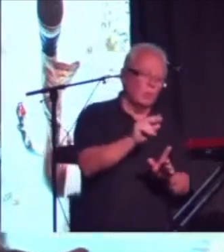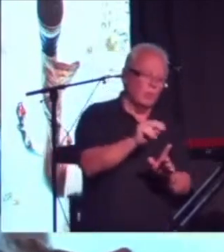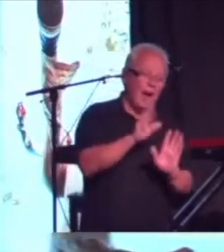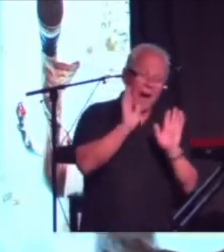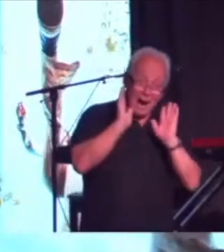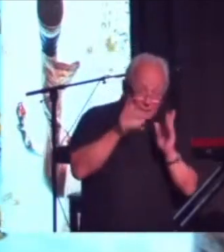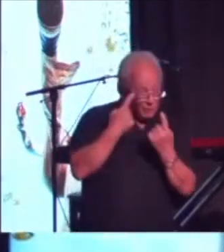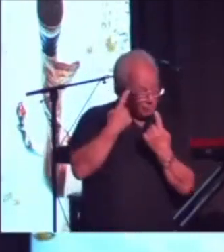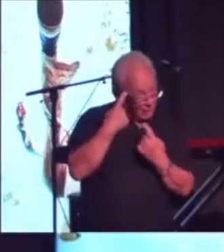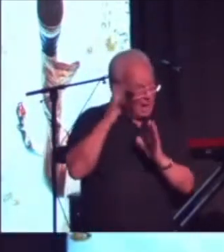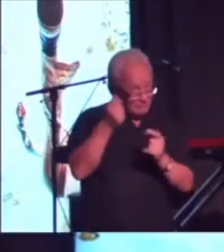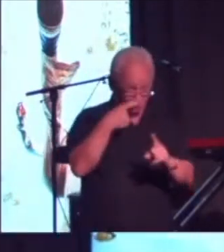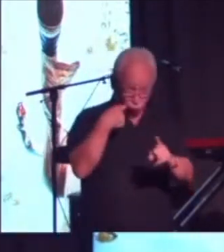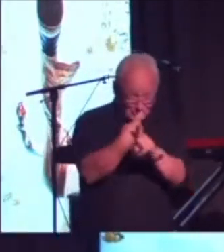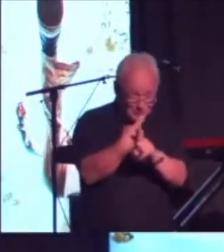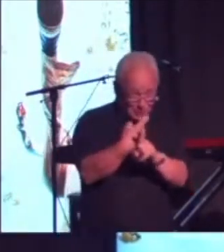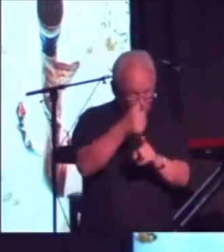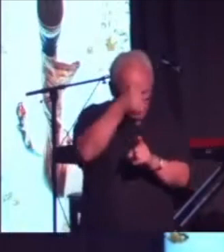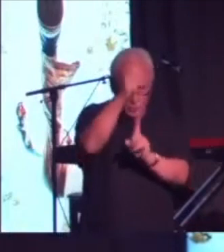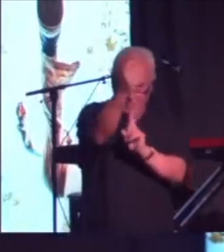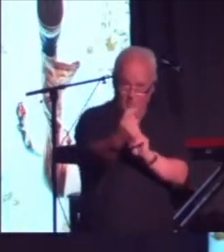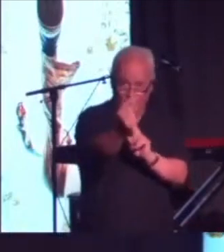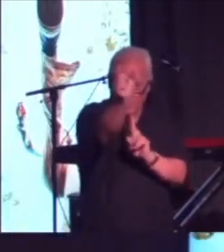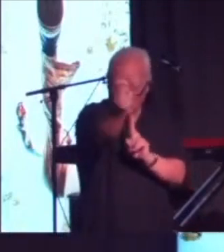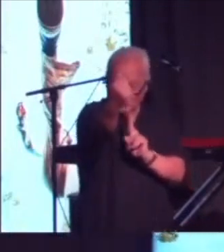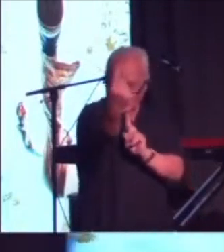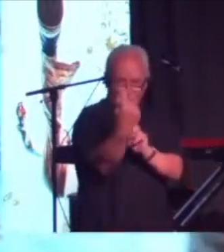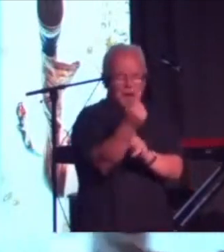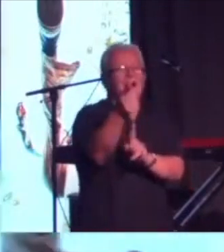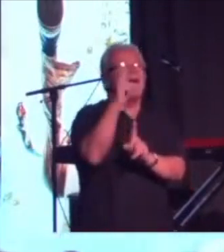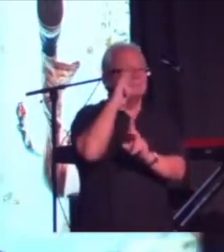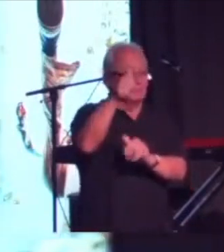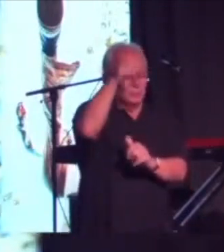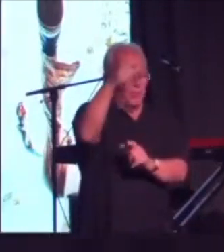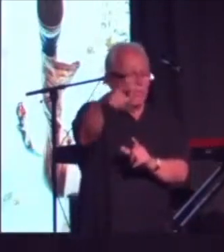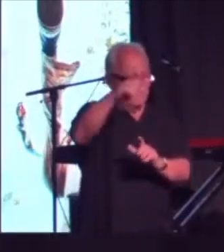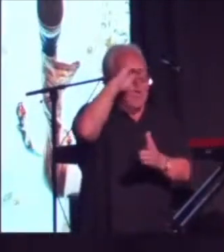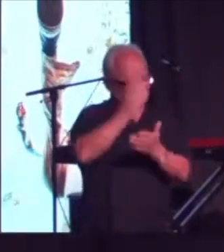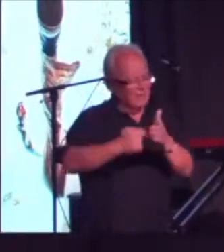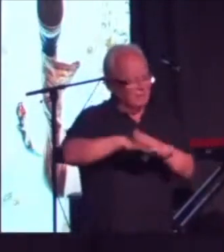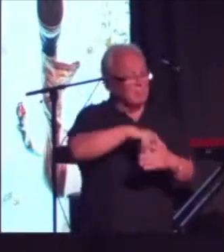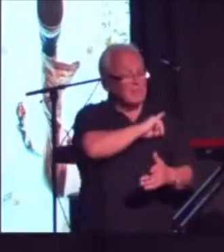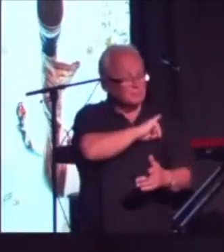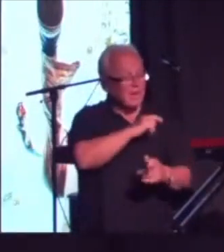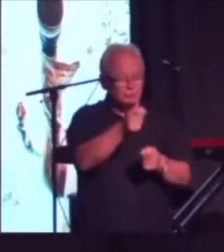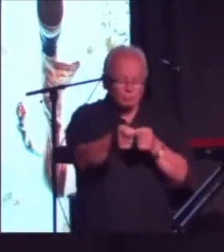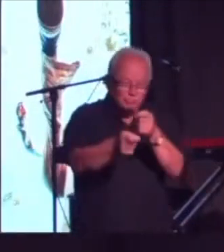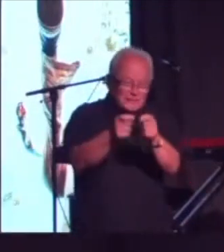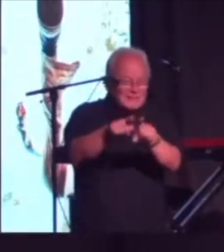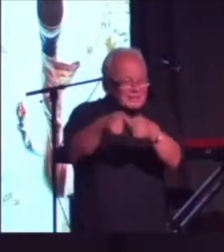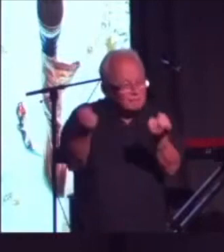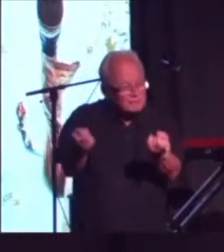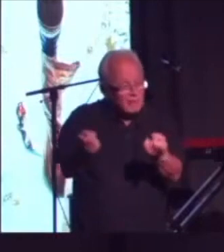You have to get that right. You have to know that the person you're trusting there is faithful. That's why we treat people differently.